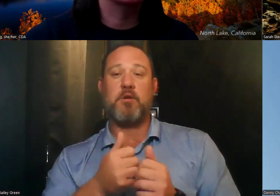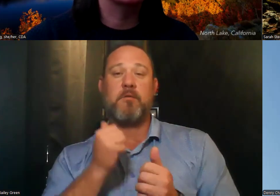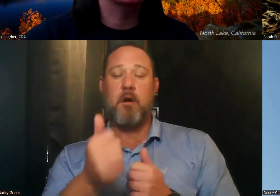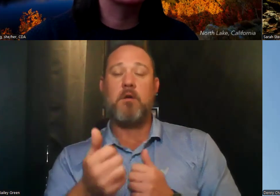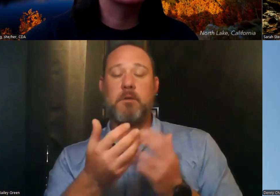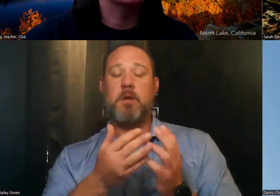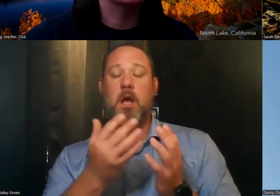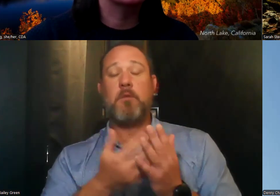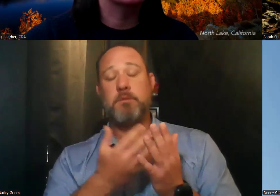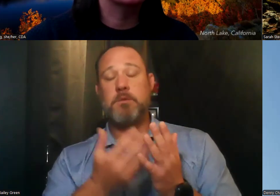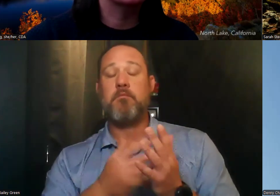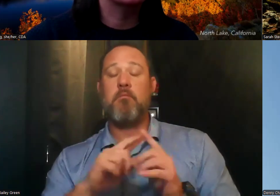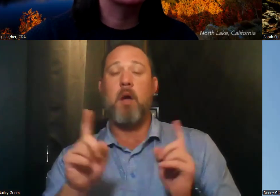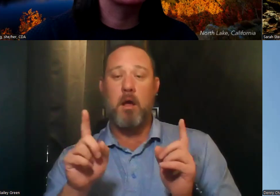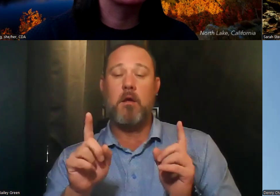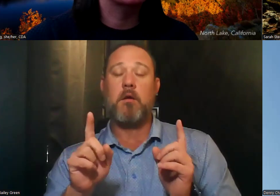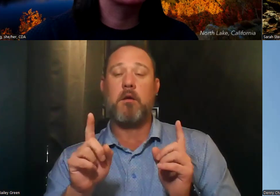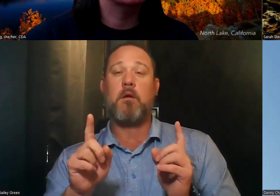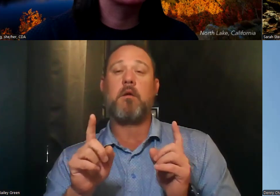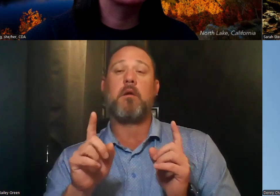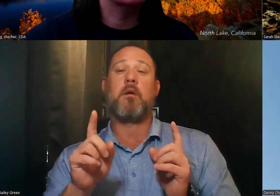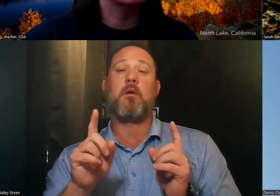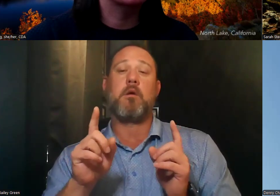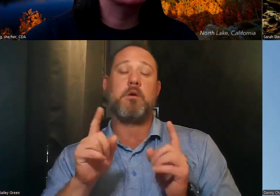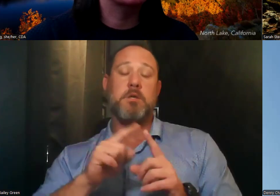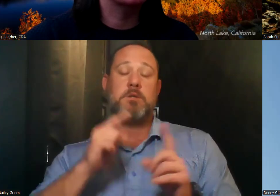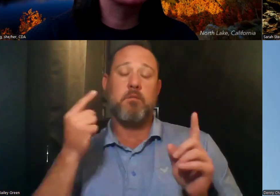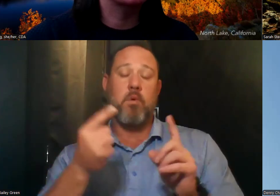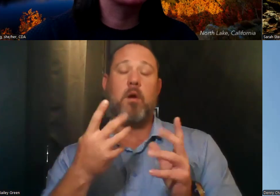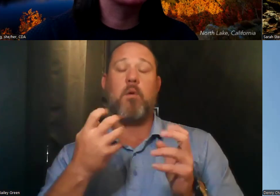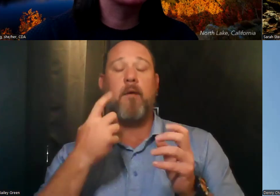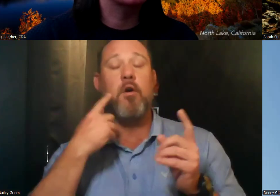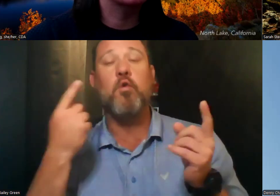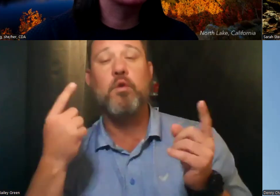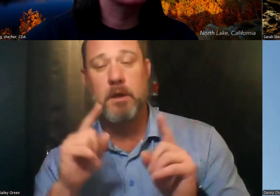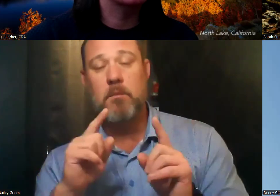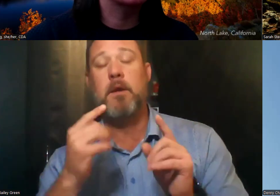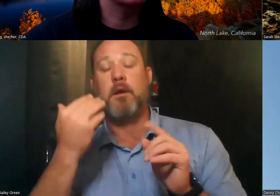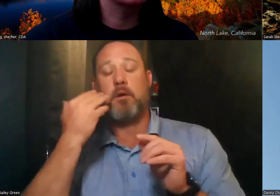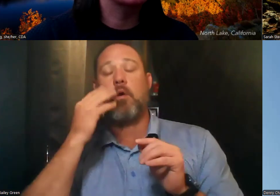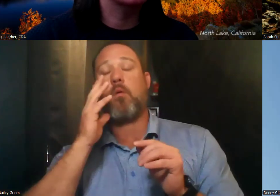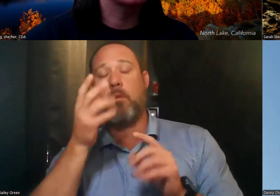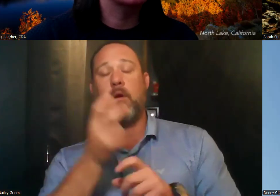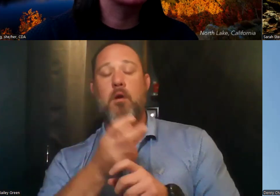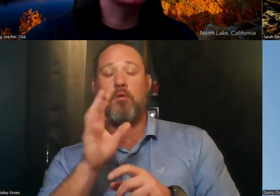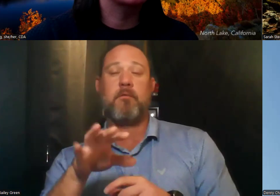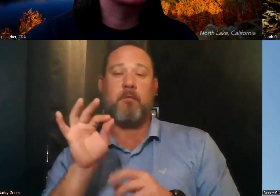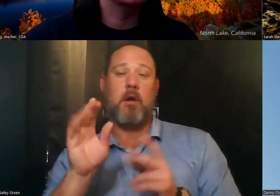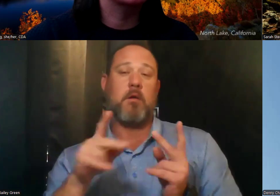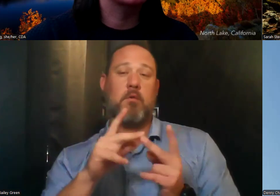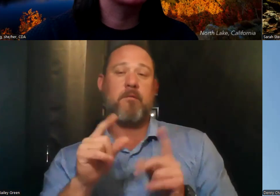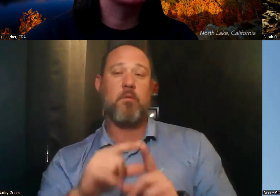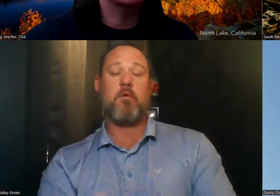because, but at some point we do want to have agreement and know that it's going to be hard to find that perfect